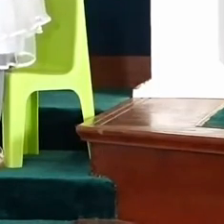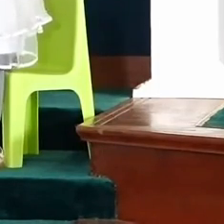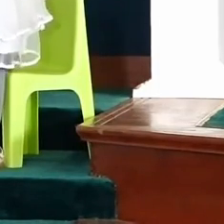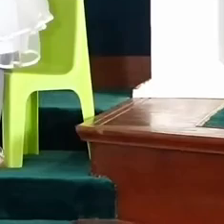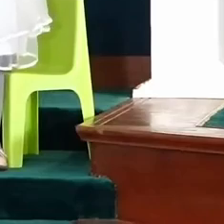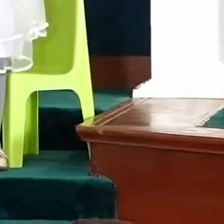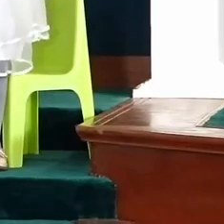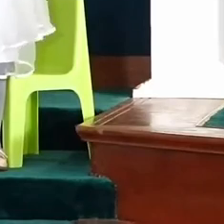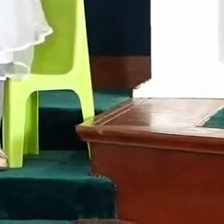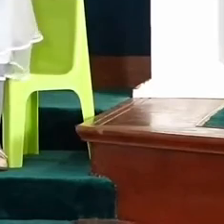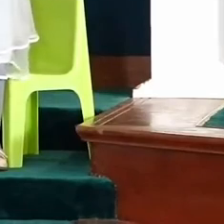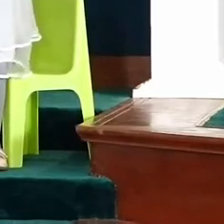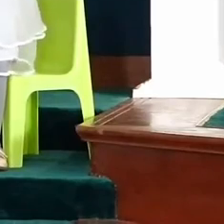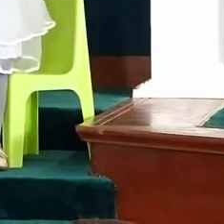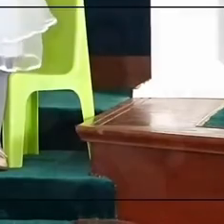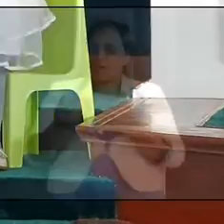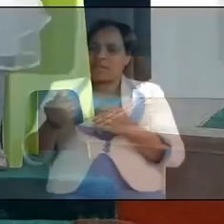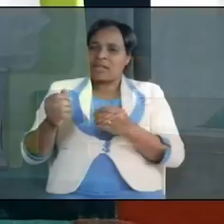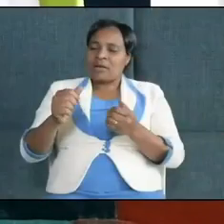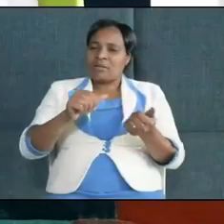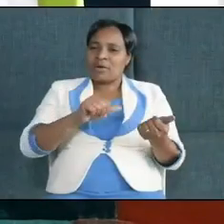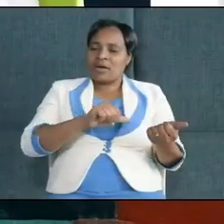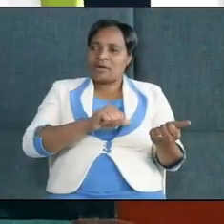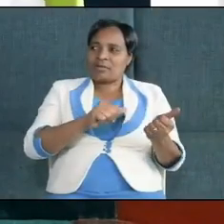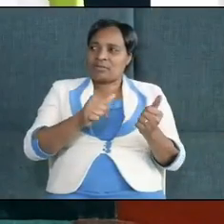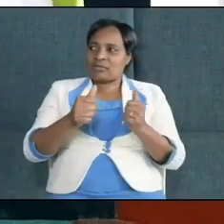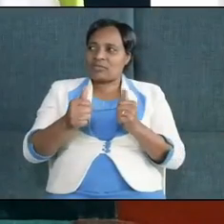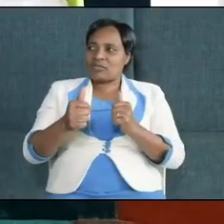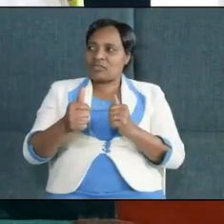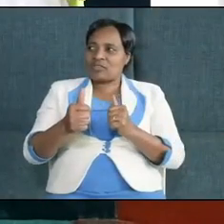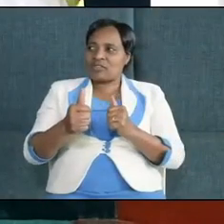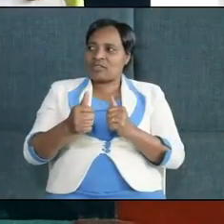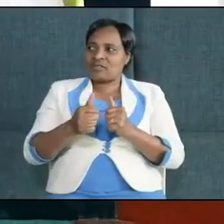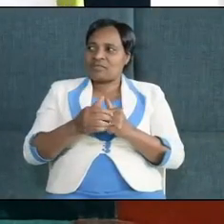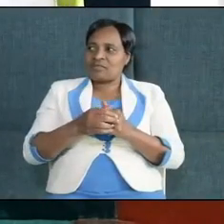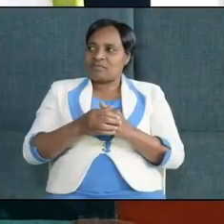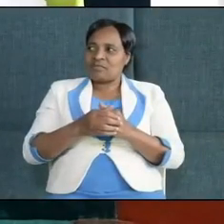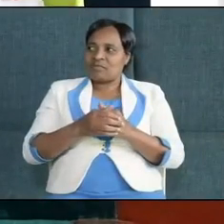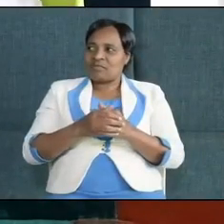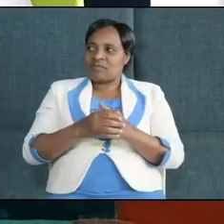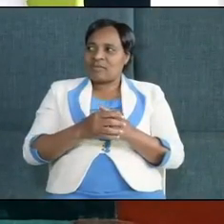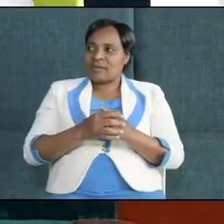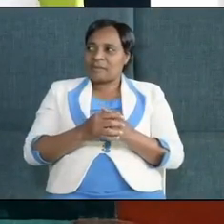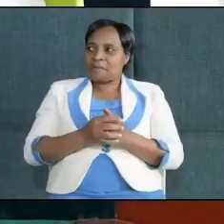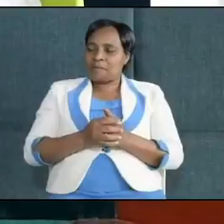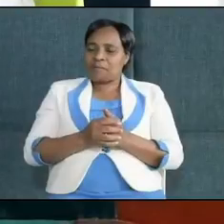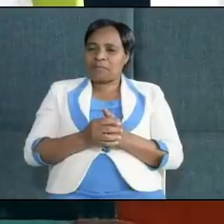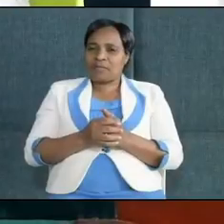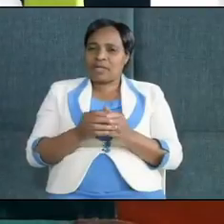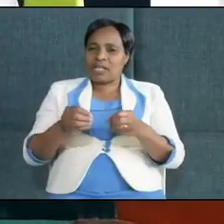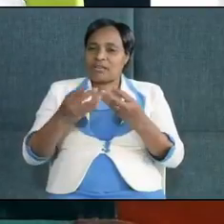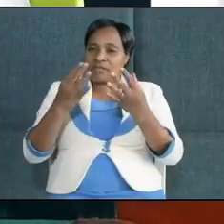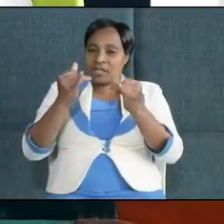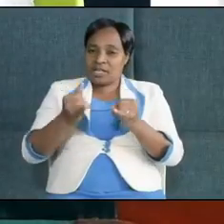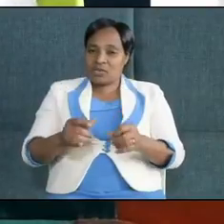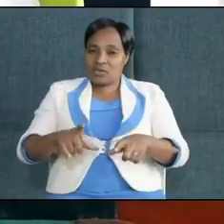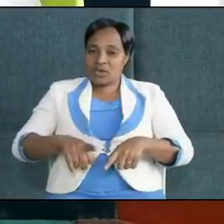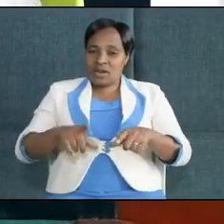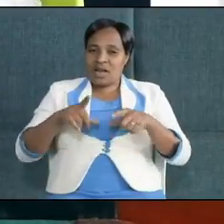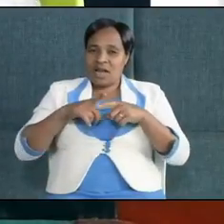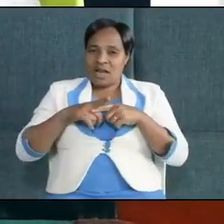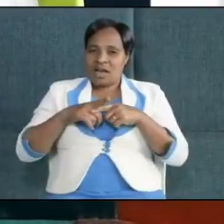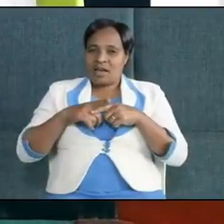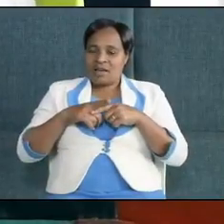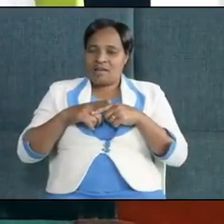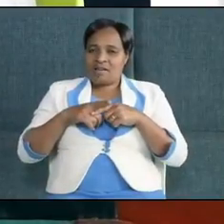Holy Ghost filled, water baptized, Jesus in my mind, Jesus inside. I found a new life.